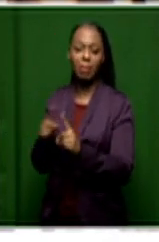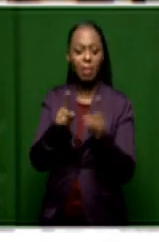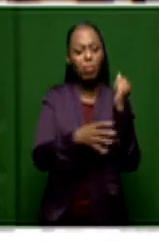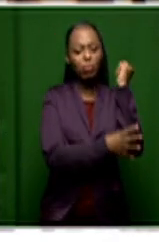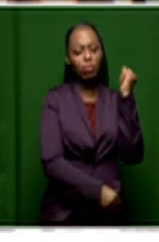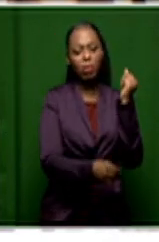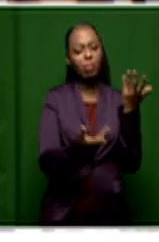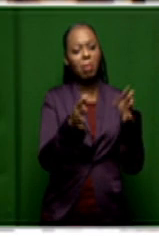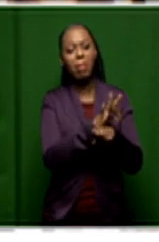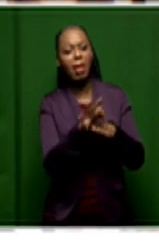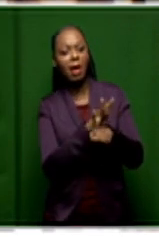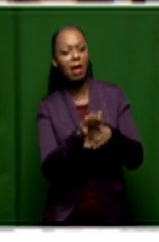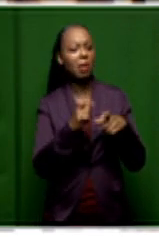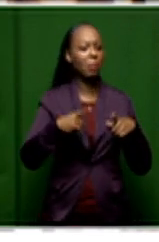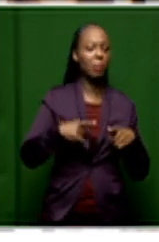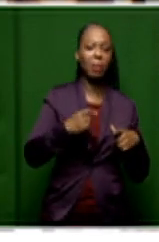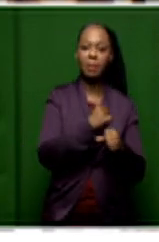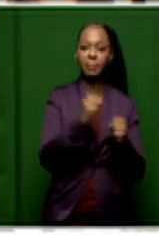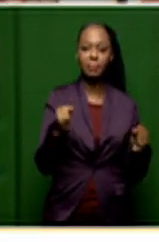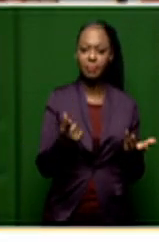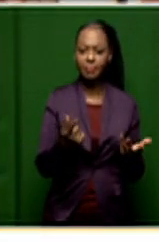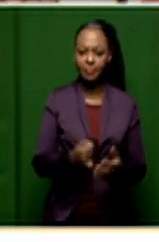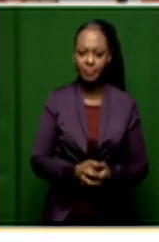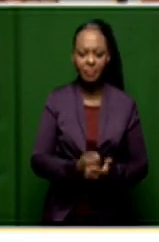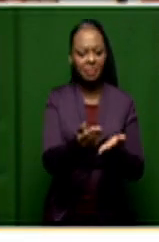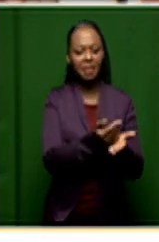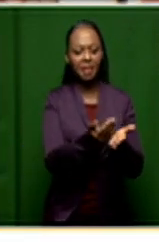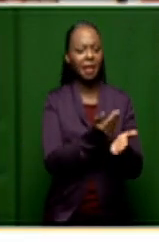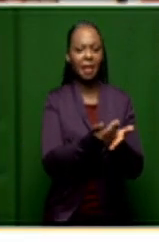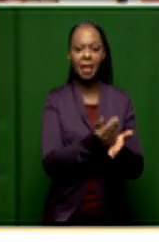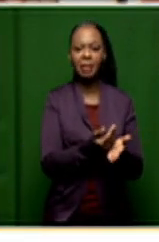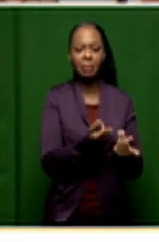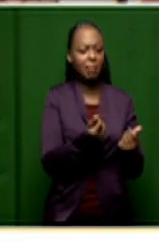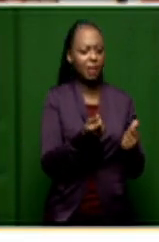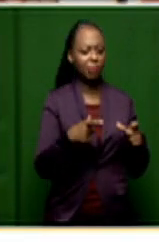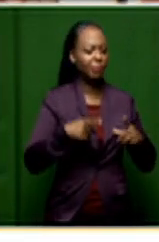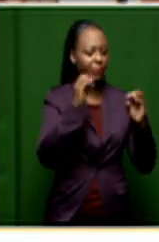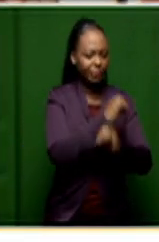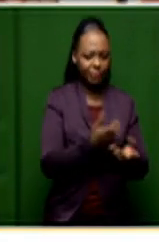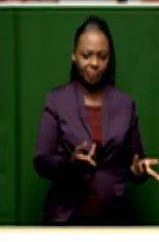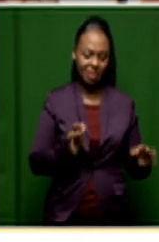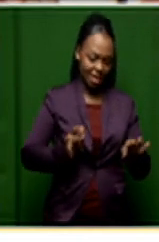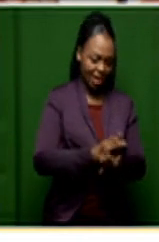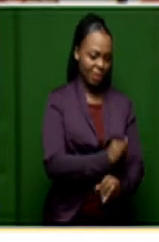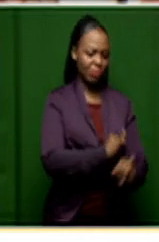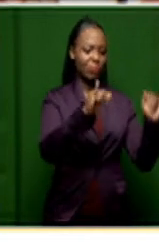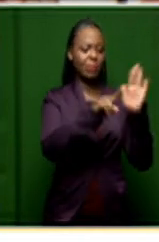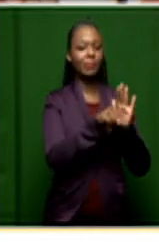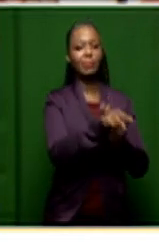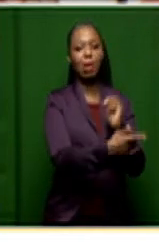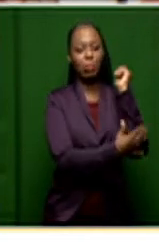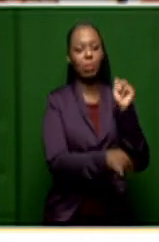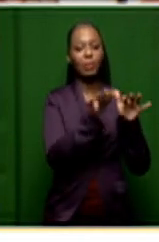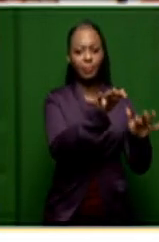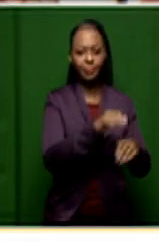gets exacerbated in such an environment. But we are where we are because of neoliberalism, and